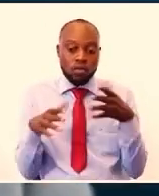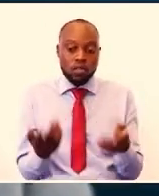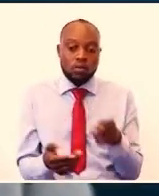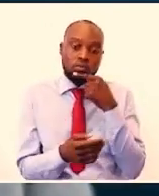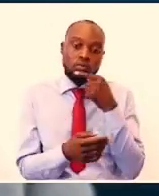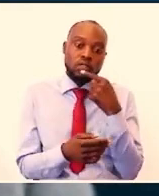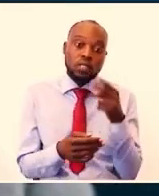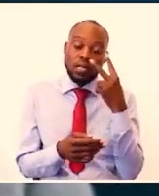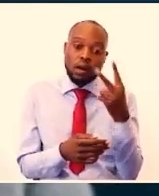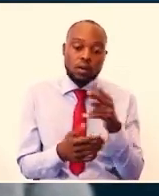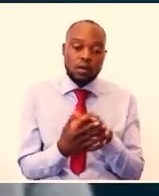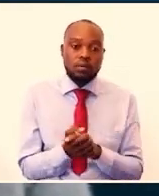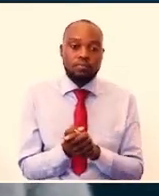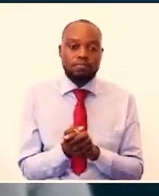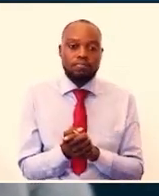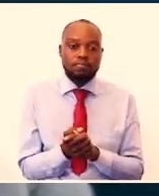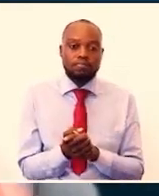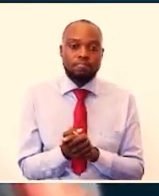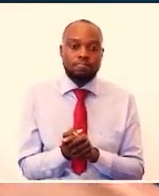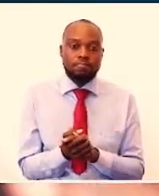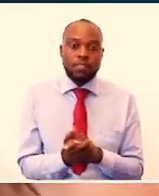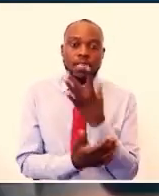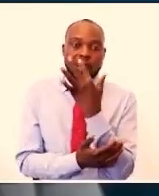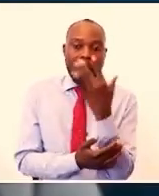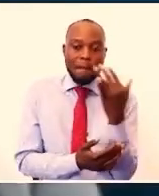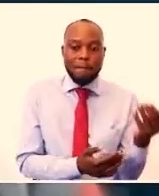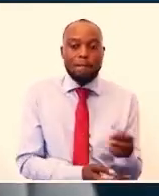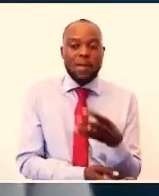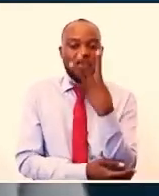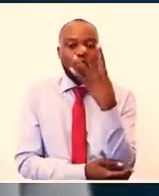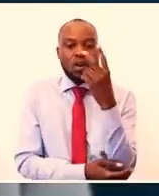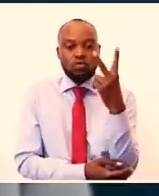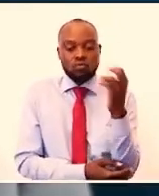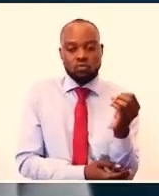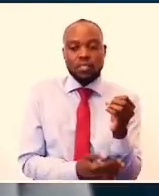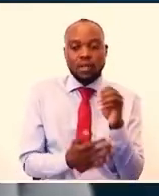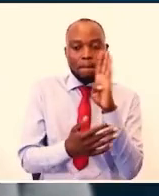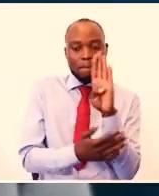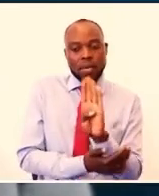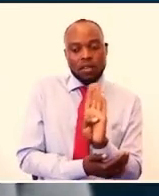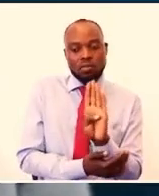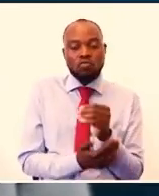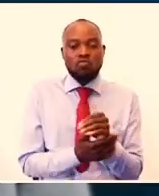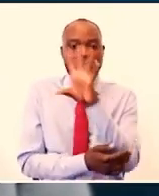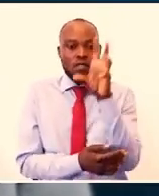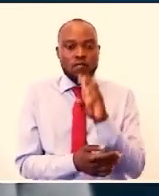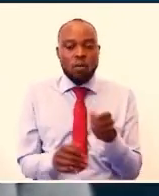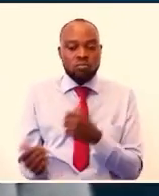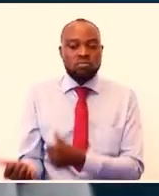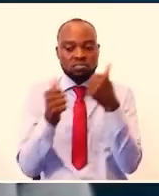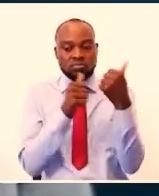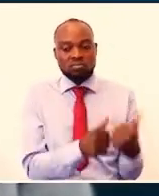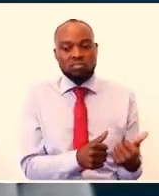we look at numbers like the 425 billion required for Africa to recover from